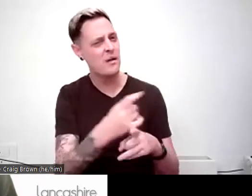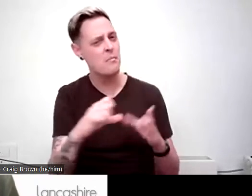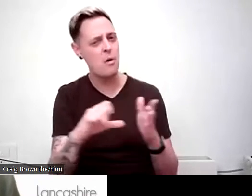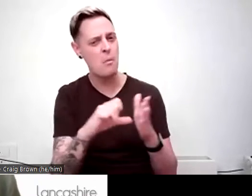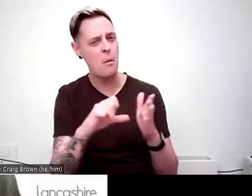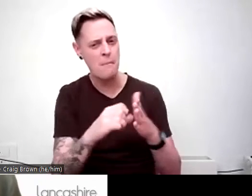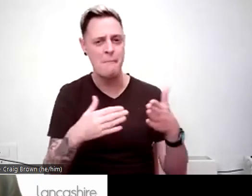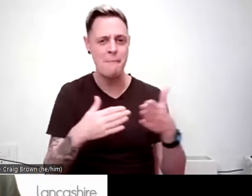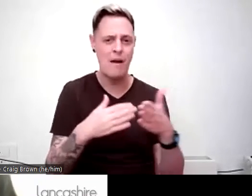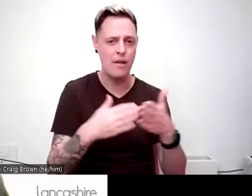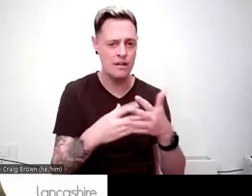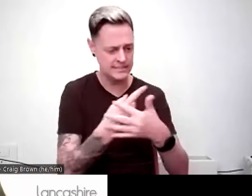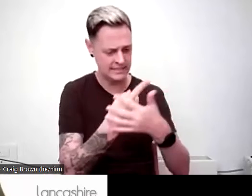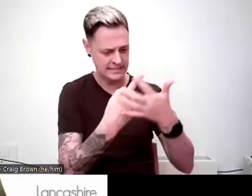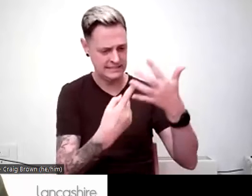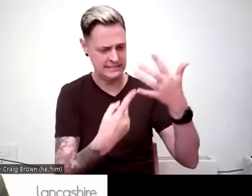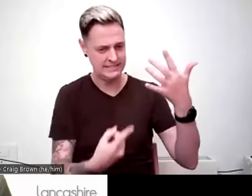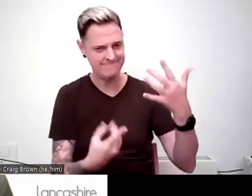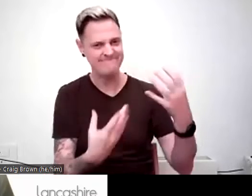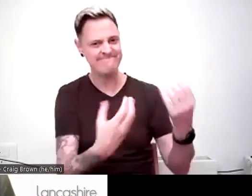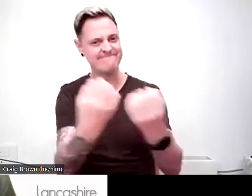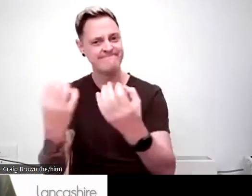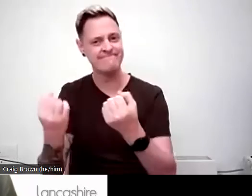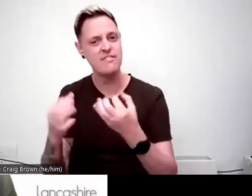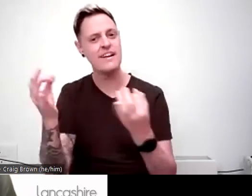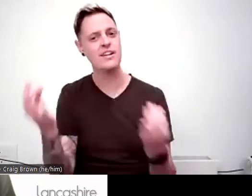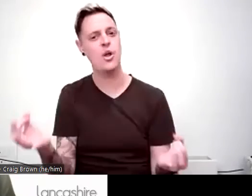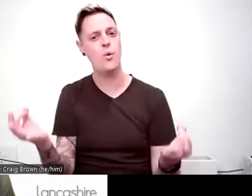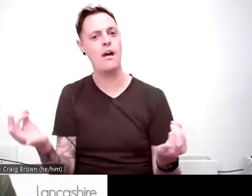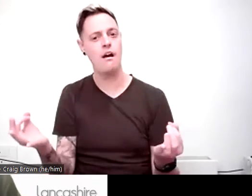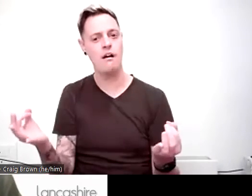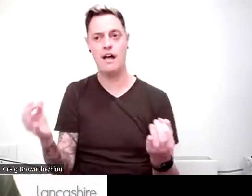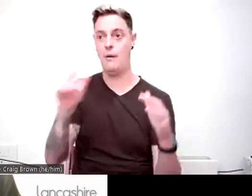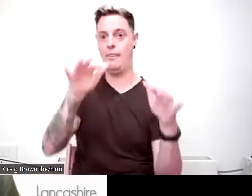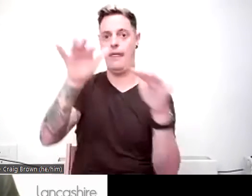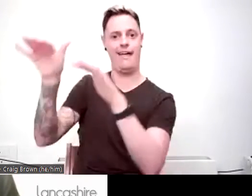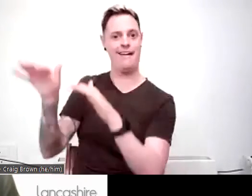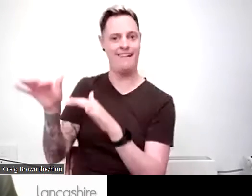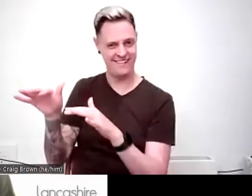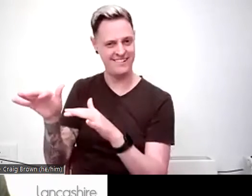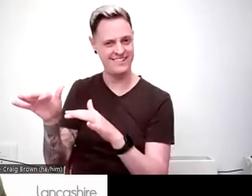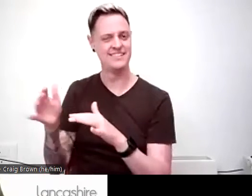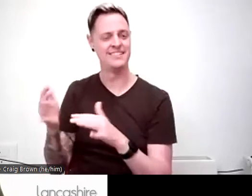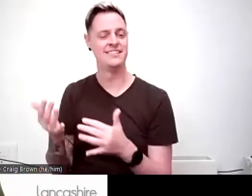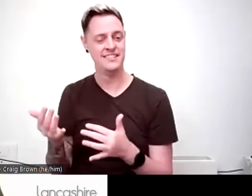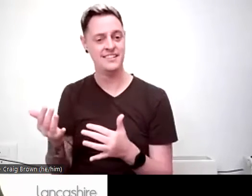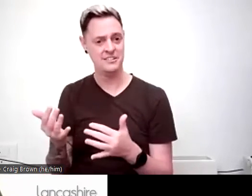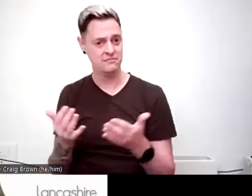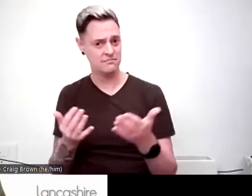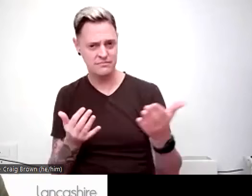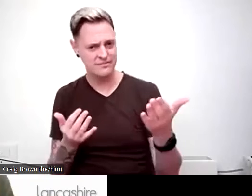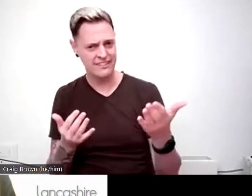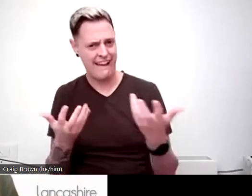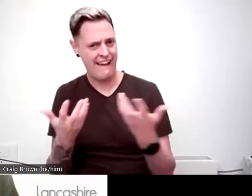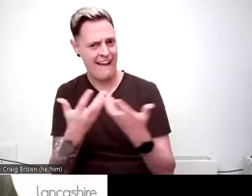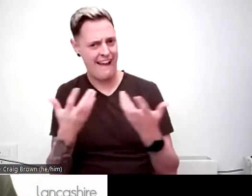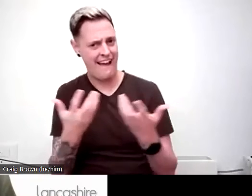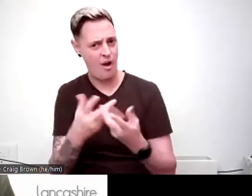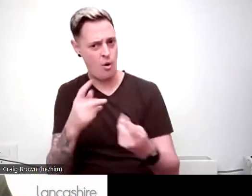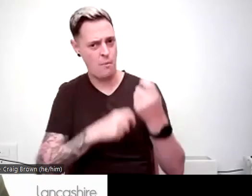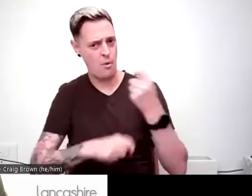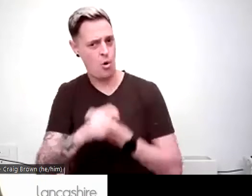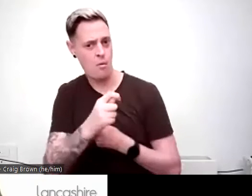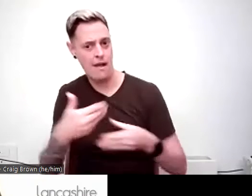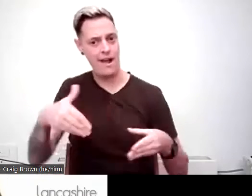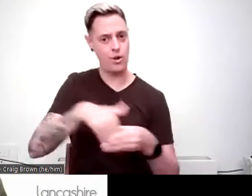very well articulated that still exist in yoga spaces, what kind of is being done to make the spaces more inclusive,